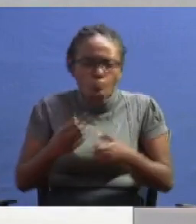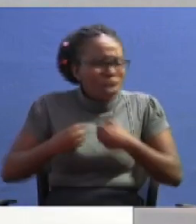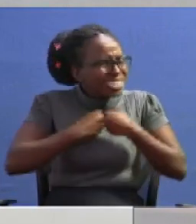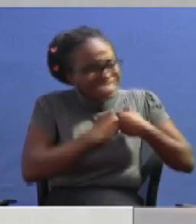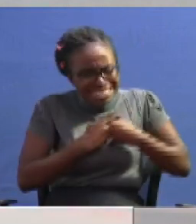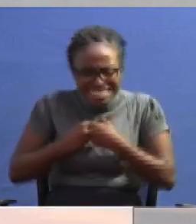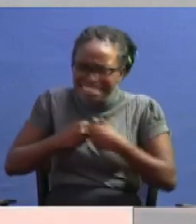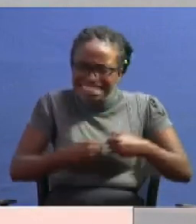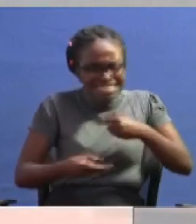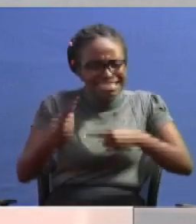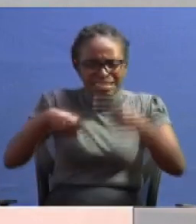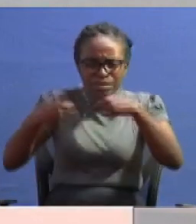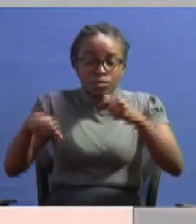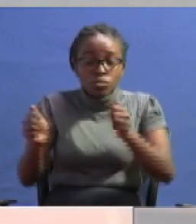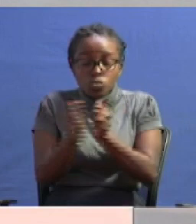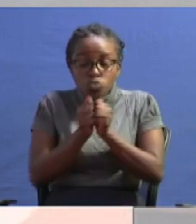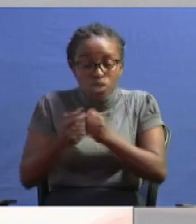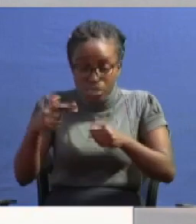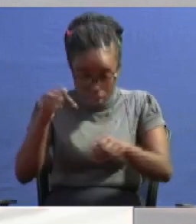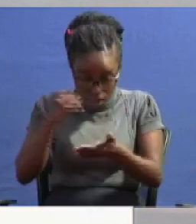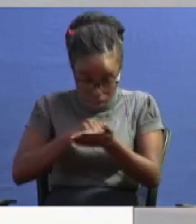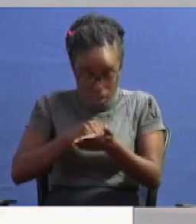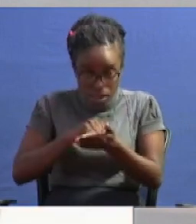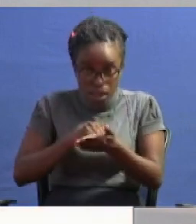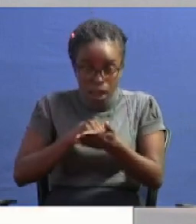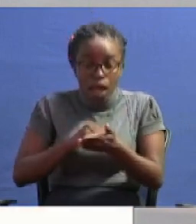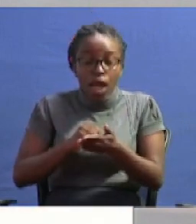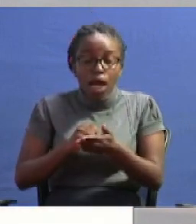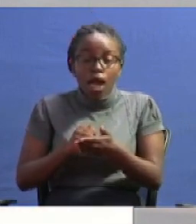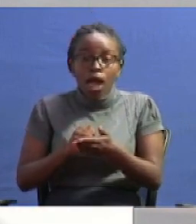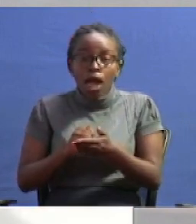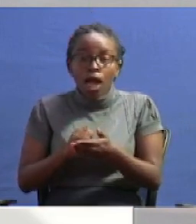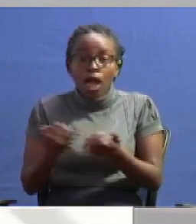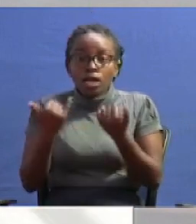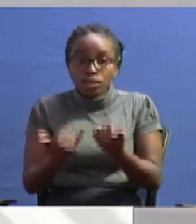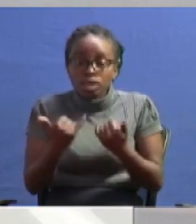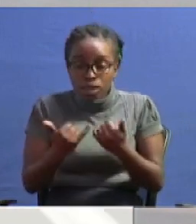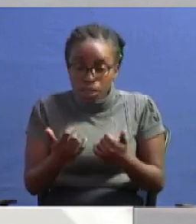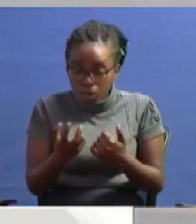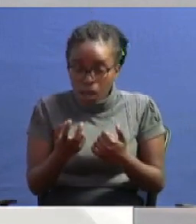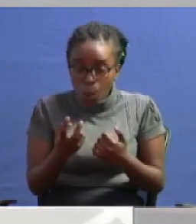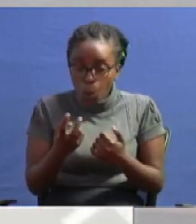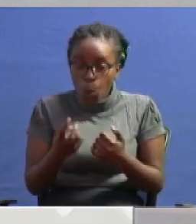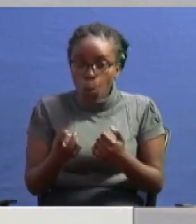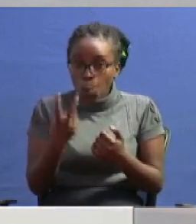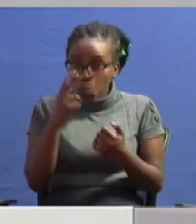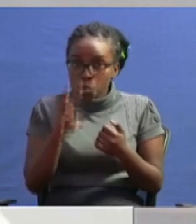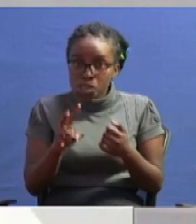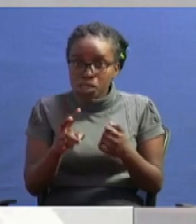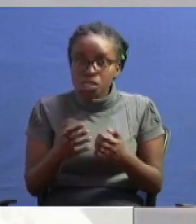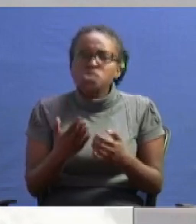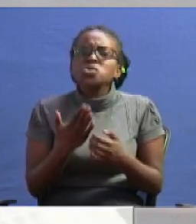it. The same seat that currently he occupies, maybe someone wants it. He is a very ambitious